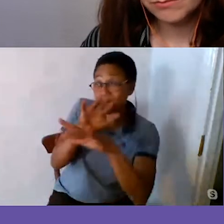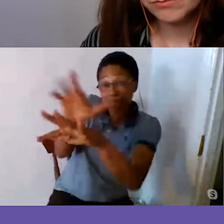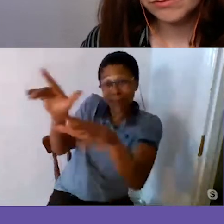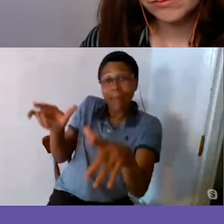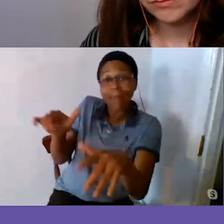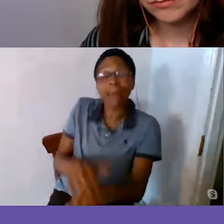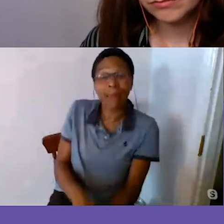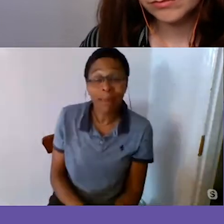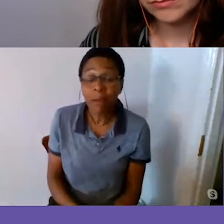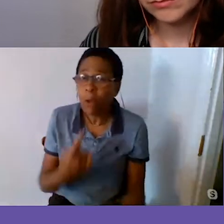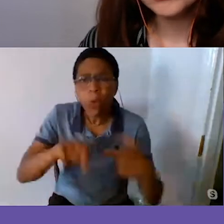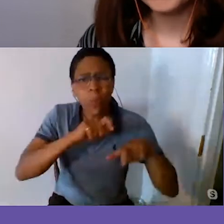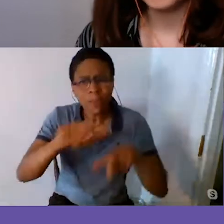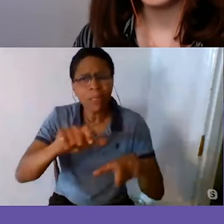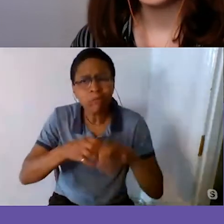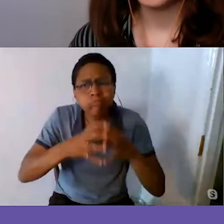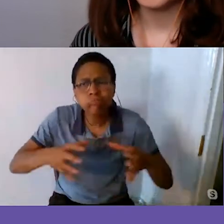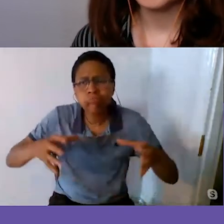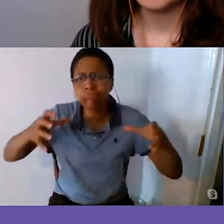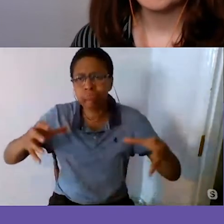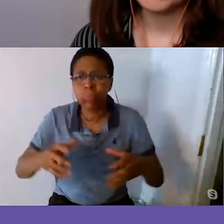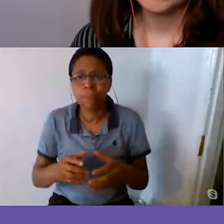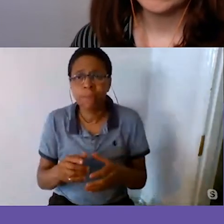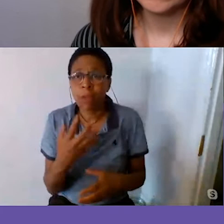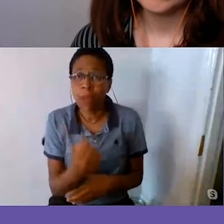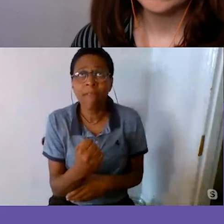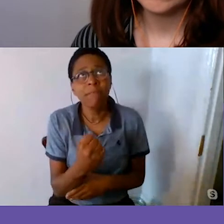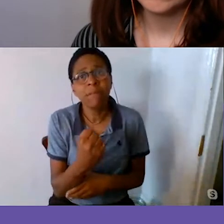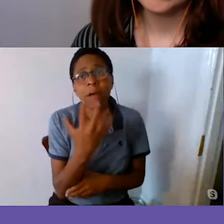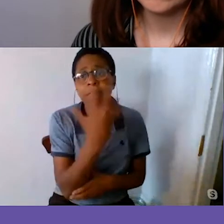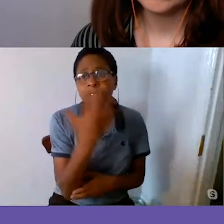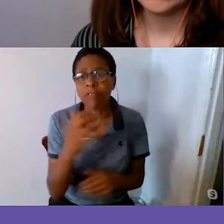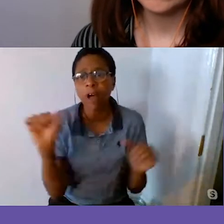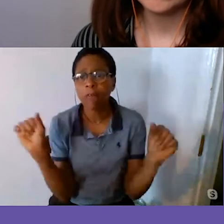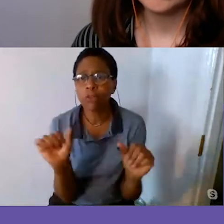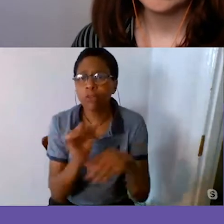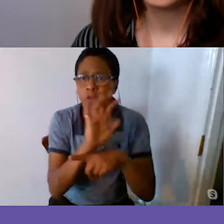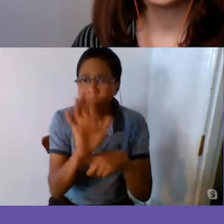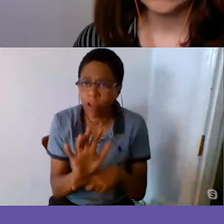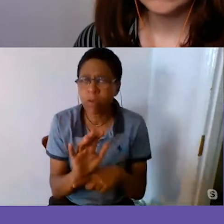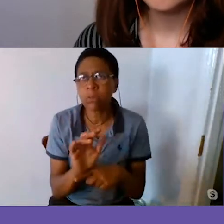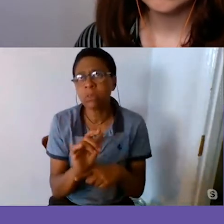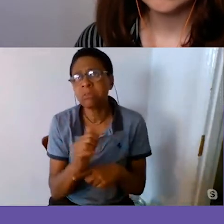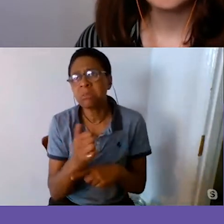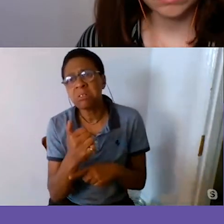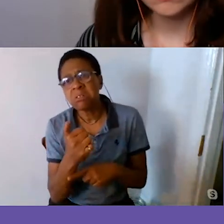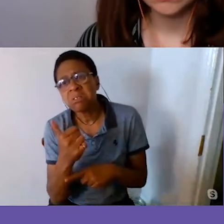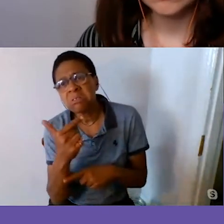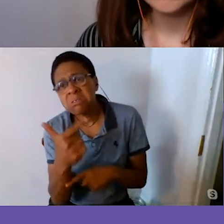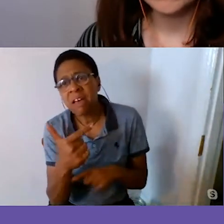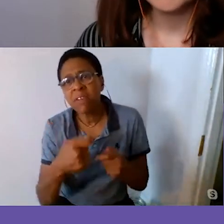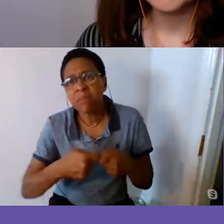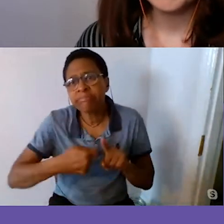you know, we're still growing, we're still quite new, but you know, we've got 55 shorts on there now. There's about 16 features, 7 web series, which is quite a lot. That'll keep